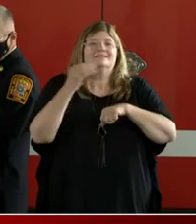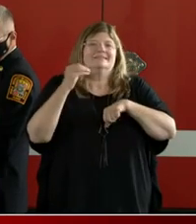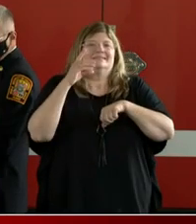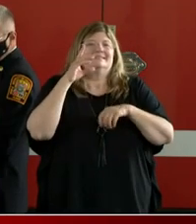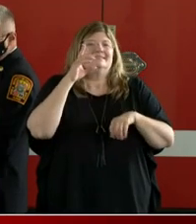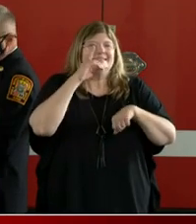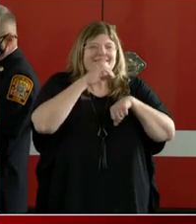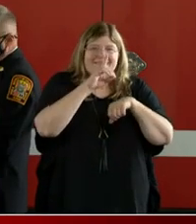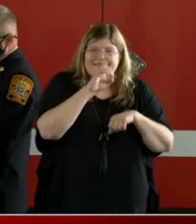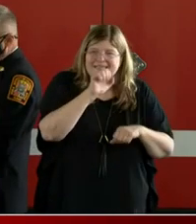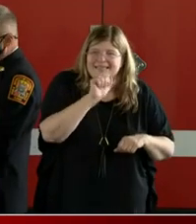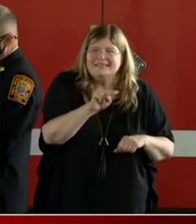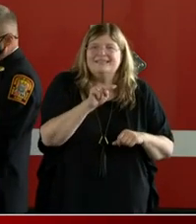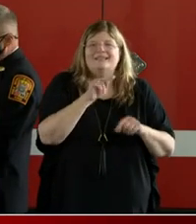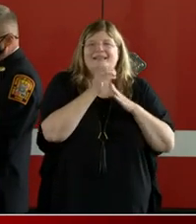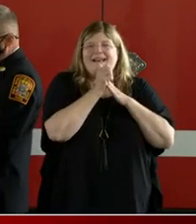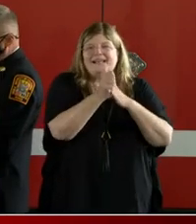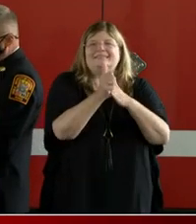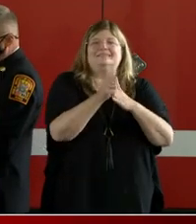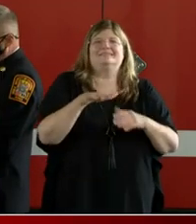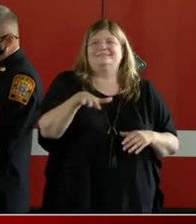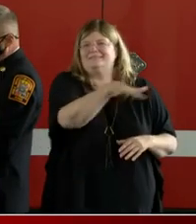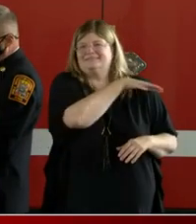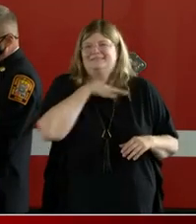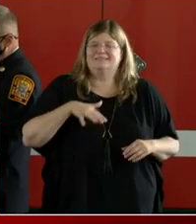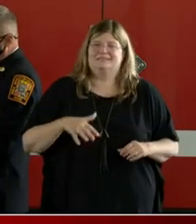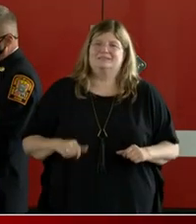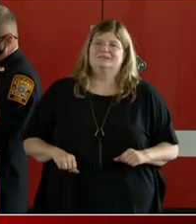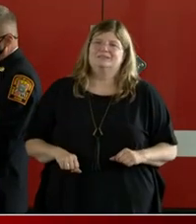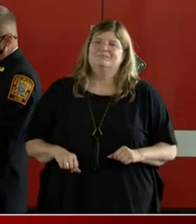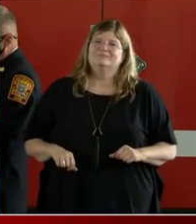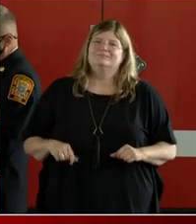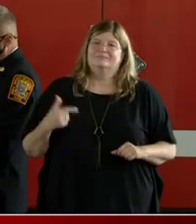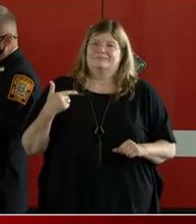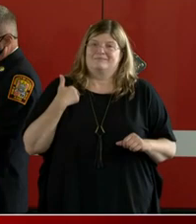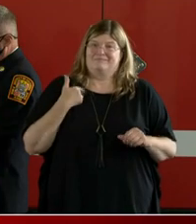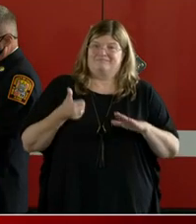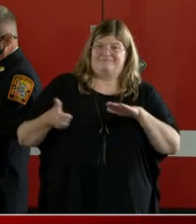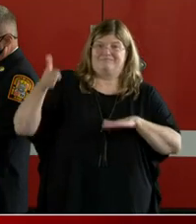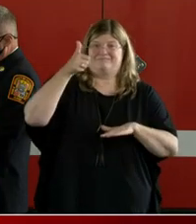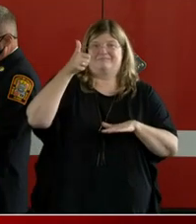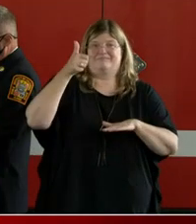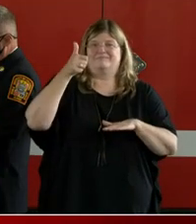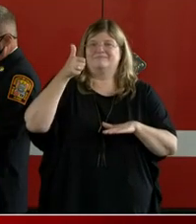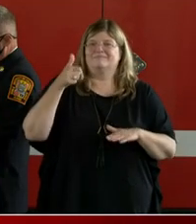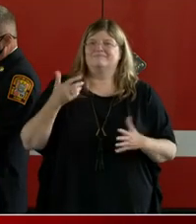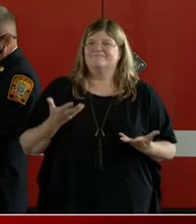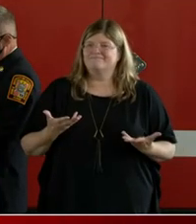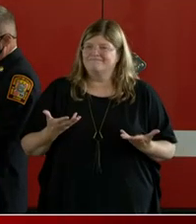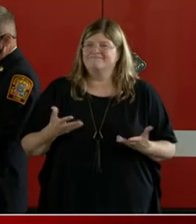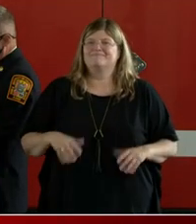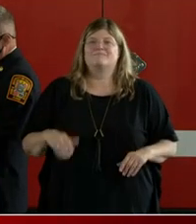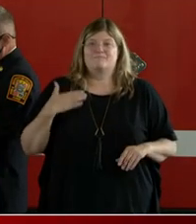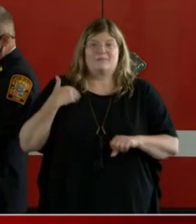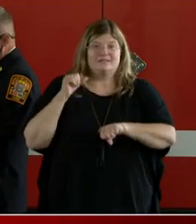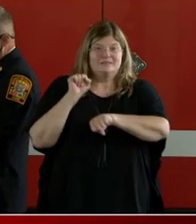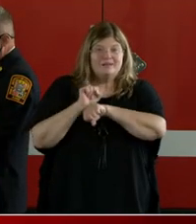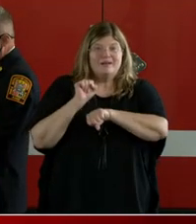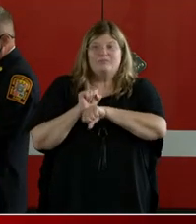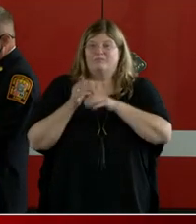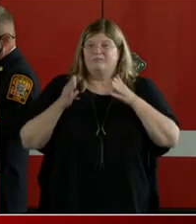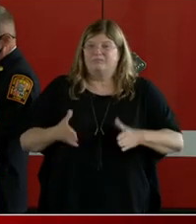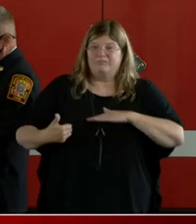To my management team of chiefs Baker, Donley, Douglas, Mills,